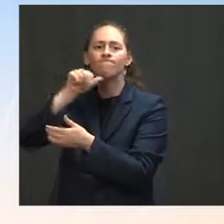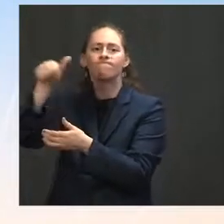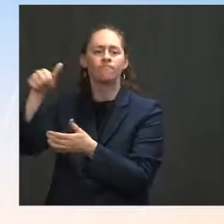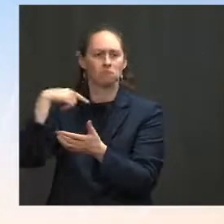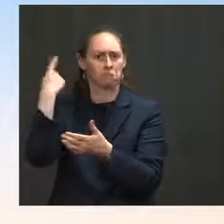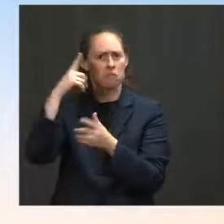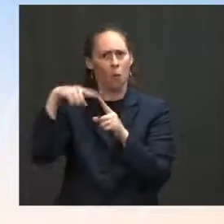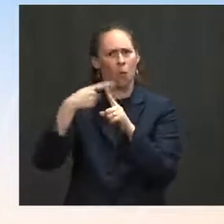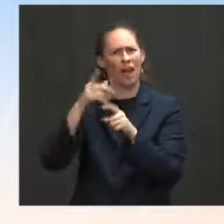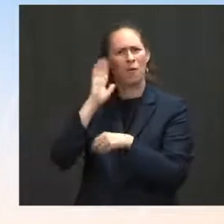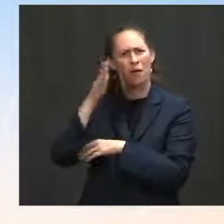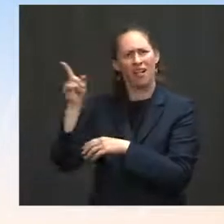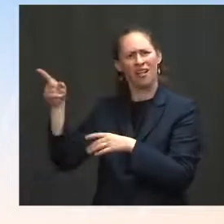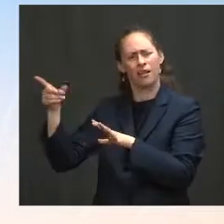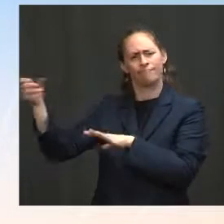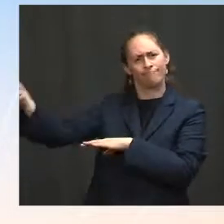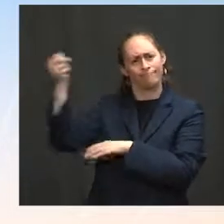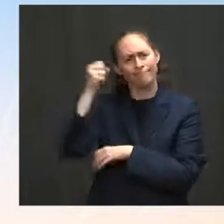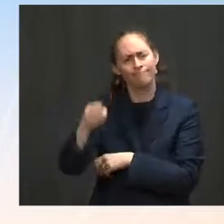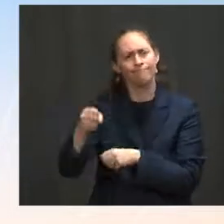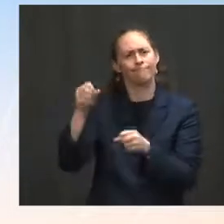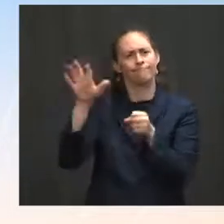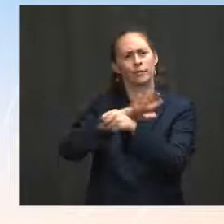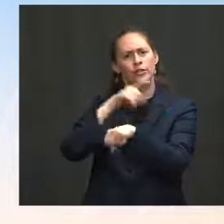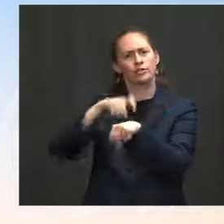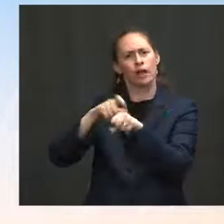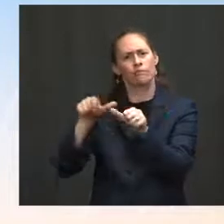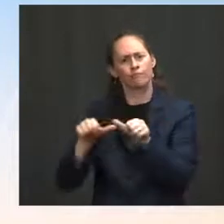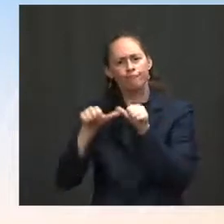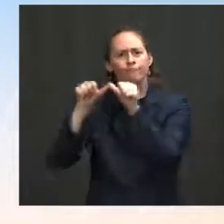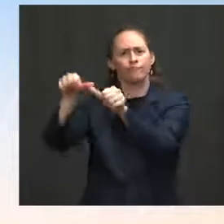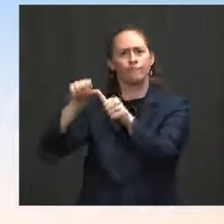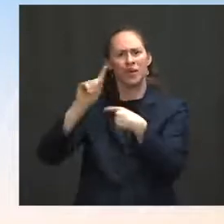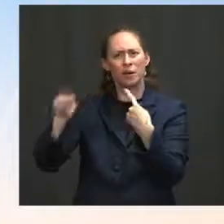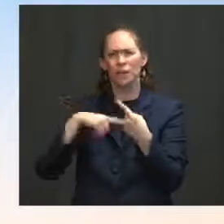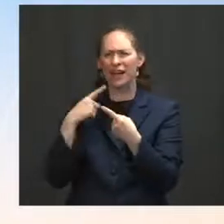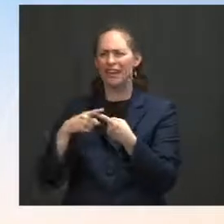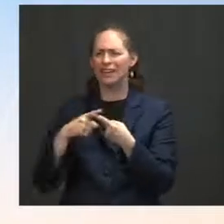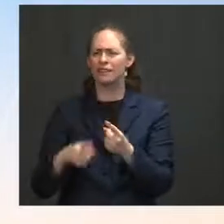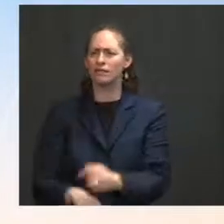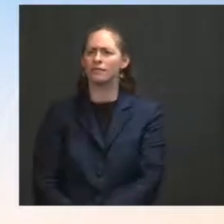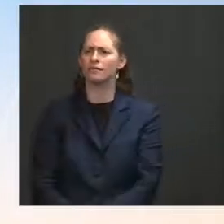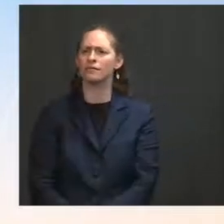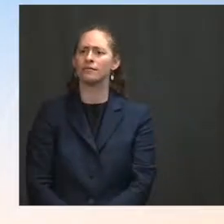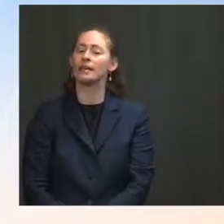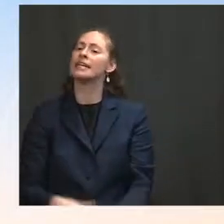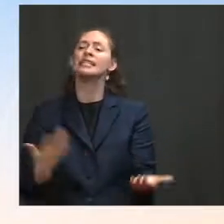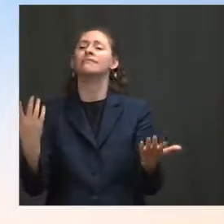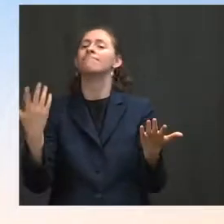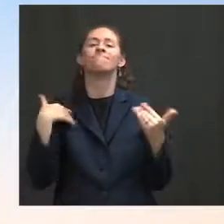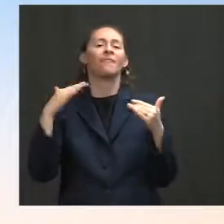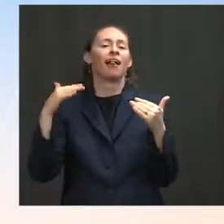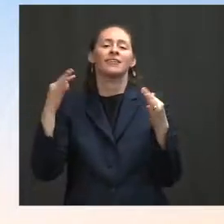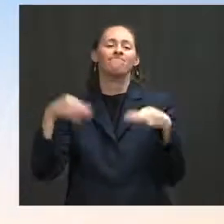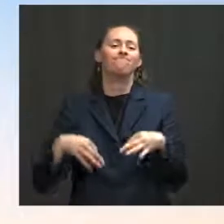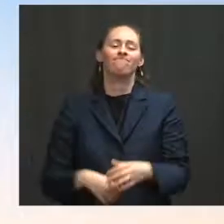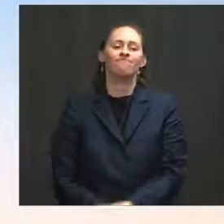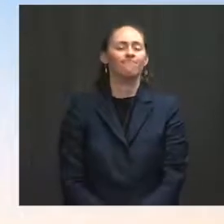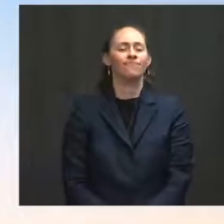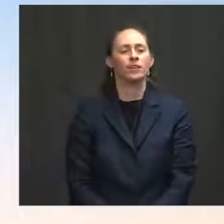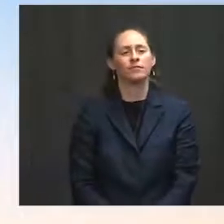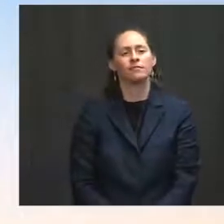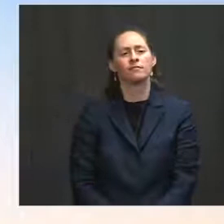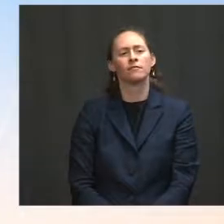that department? There, I do not have a timeline update for you. Go ahead. Thanks, Jen. As you probably have noticed, gas prices are up